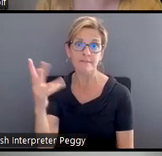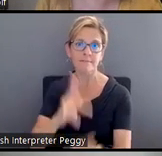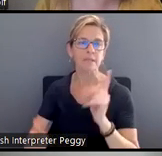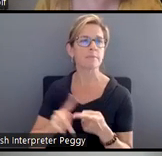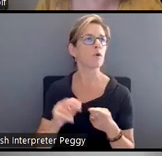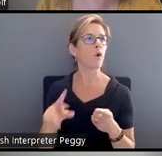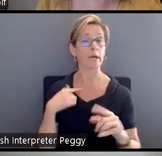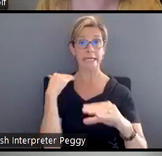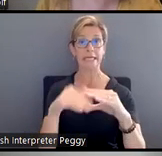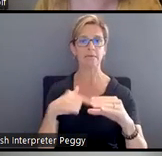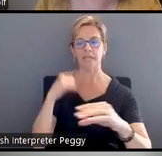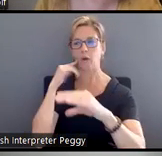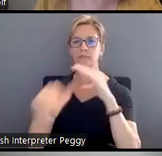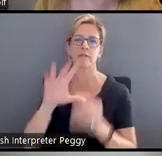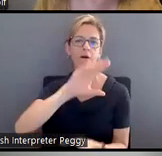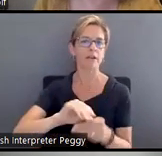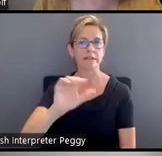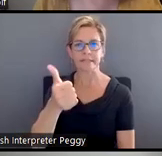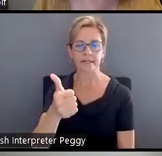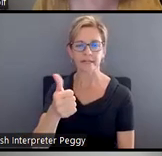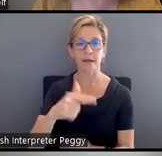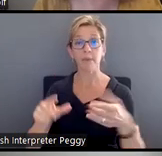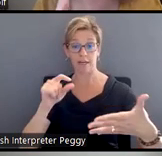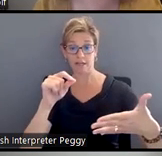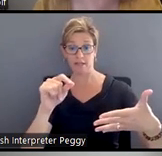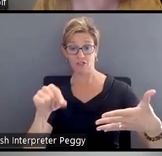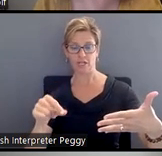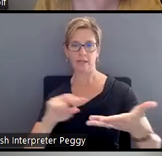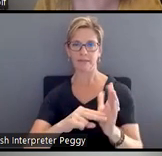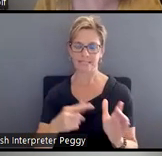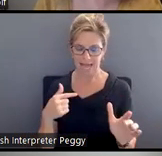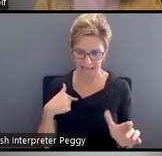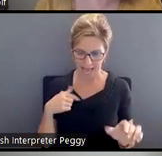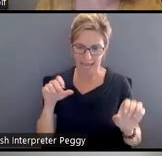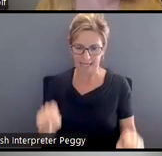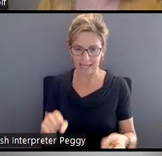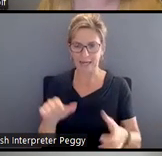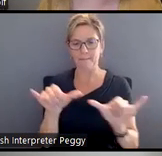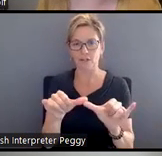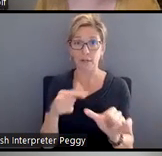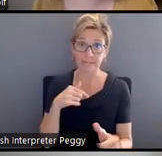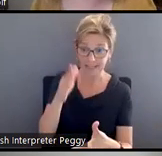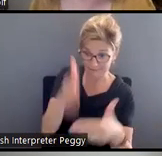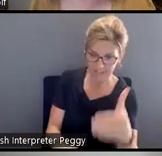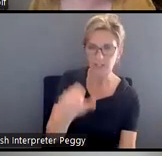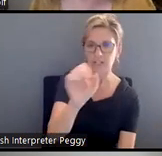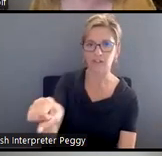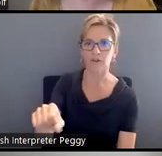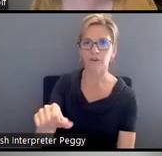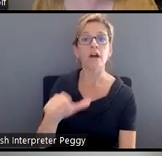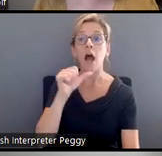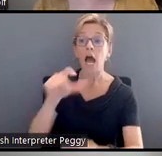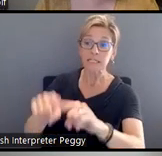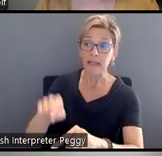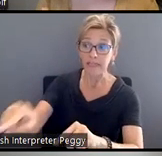of your goals want to be things that you get to check off whether you have done them or not, and do not rely on someone else's action.